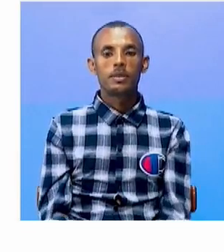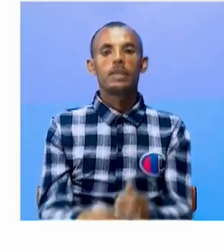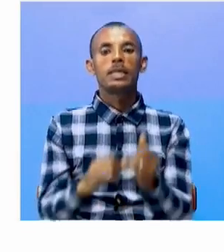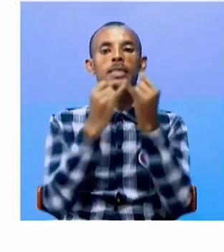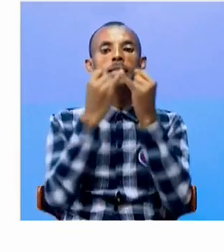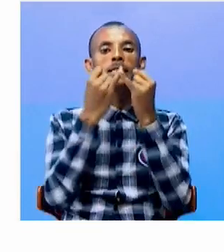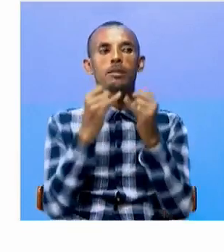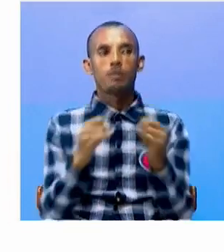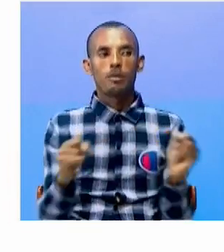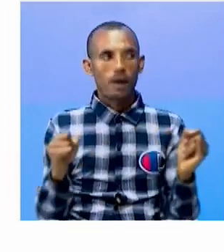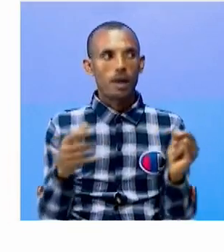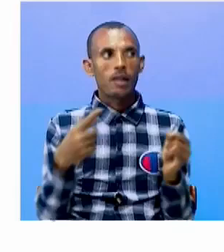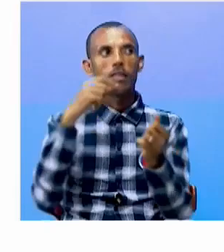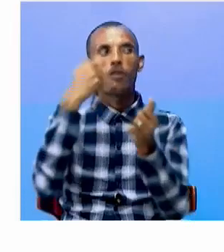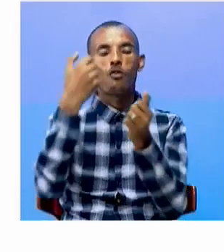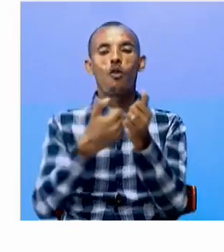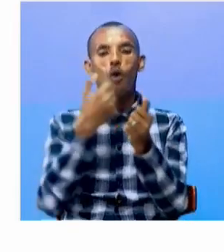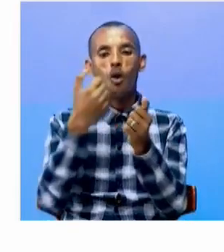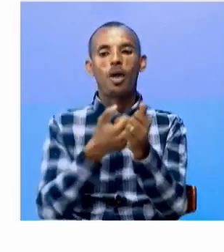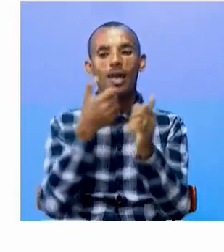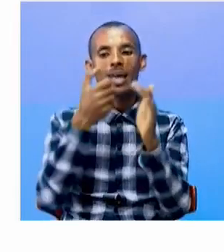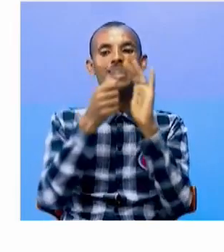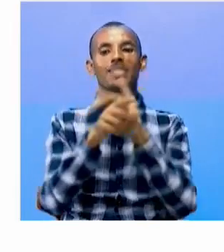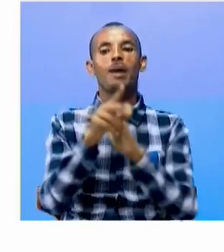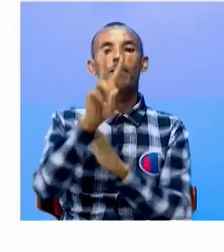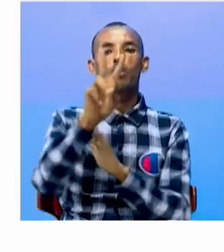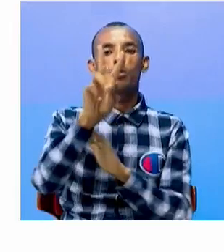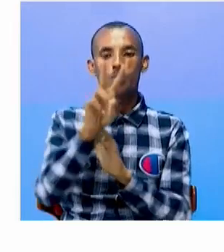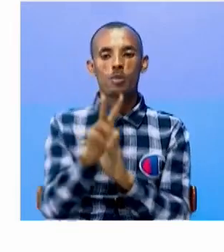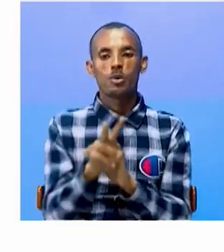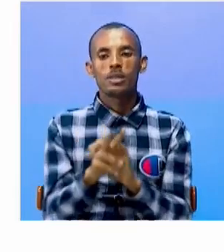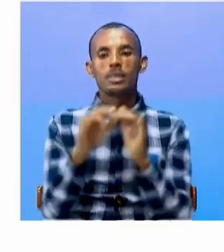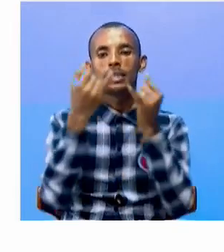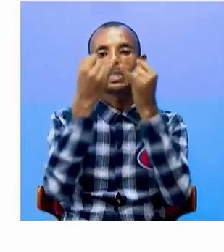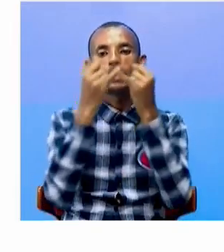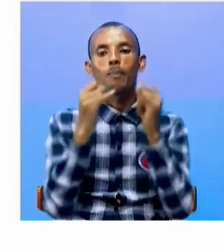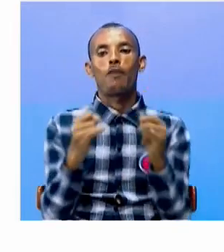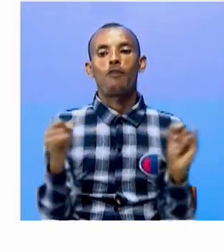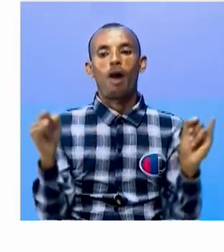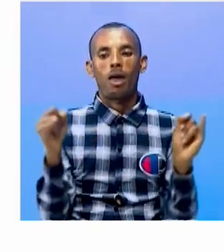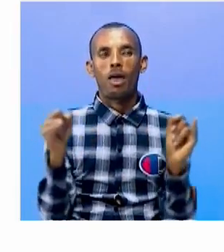Simplify the following. Example 2. Simplify